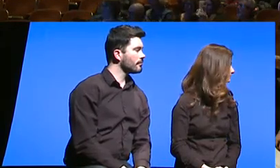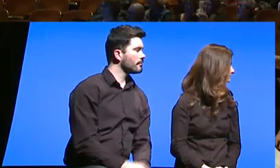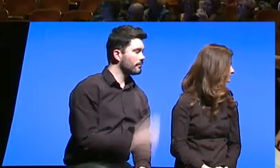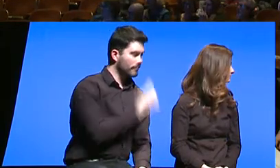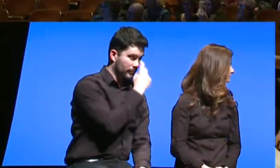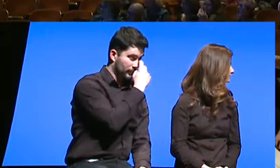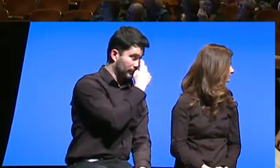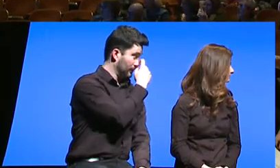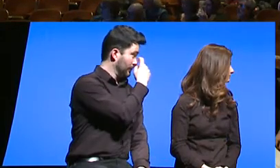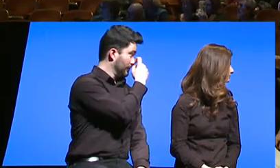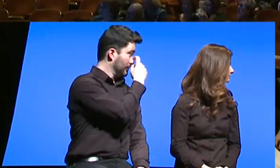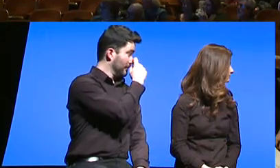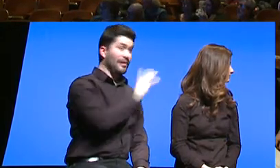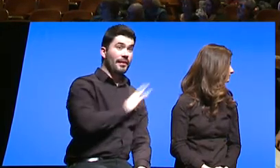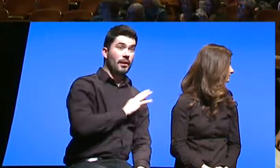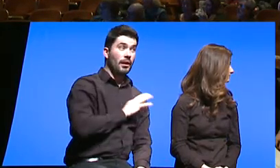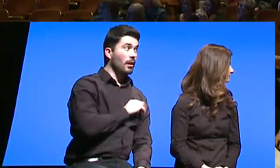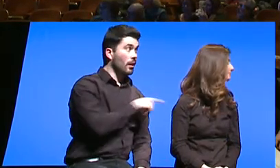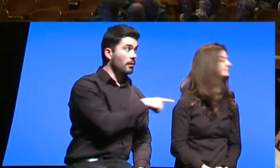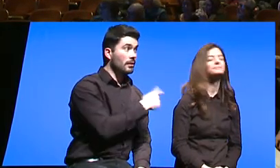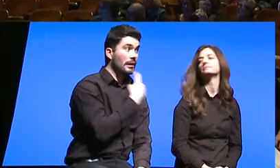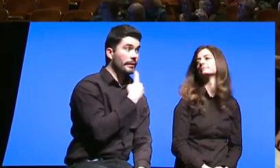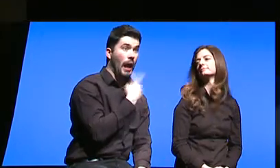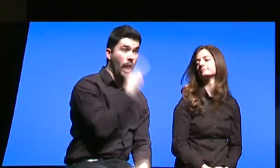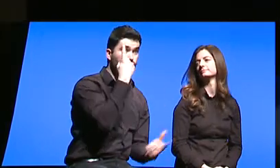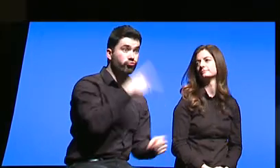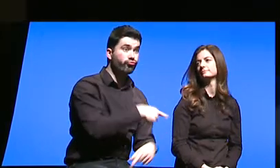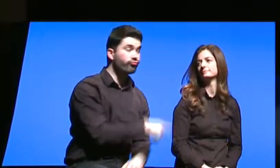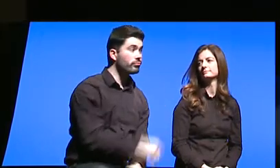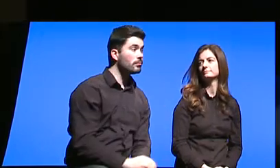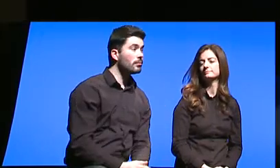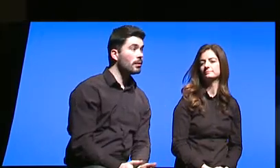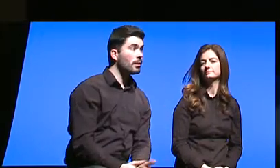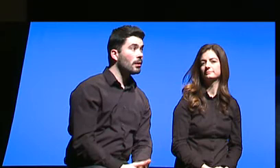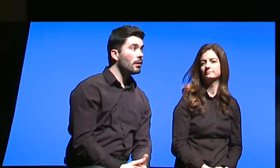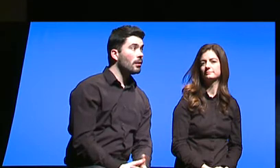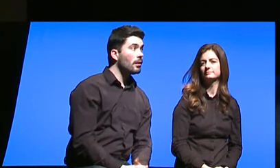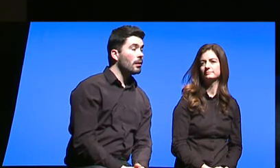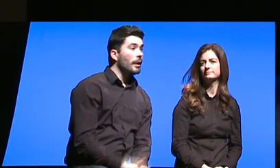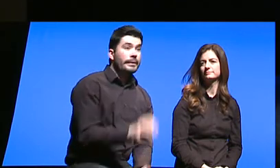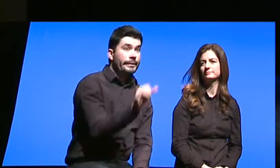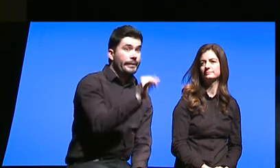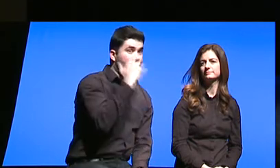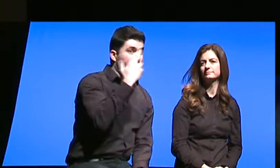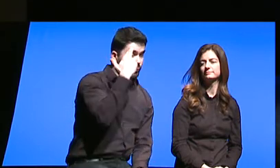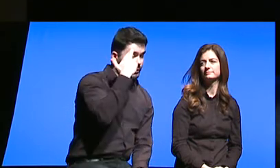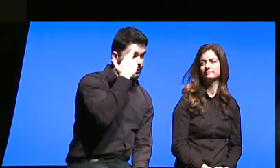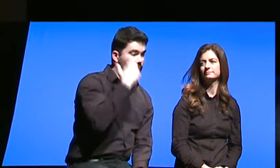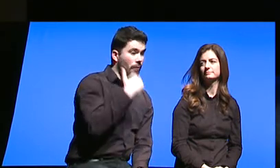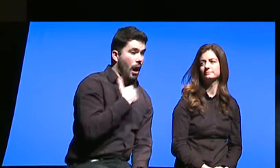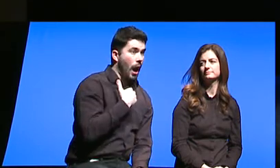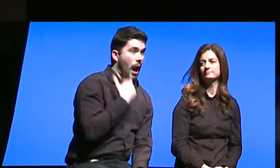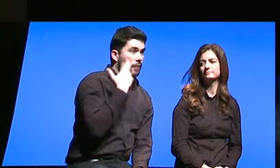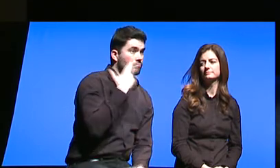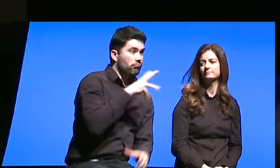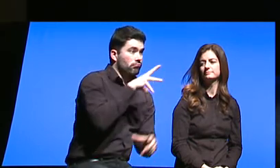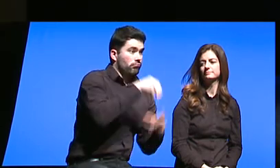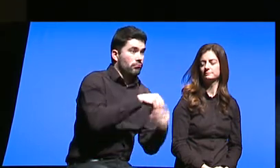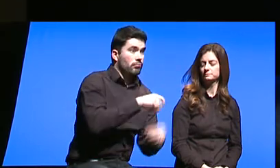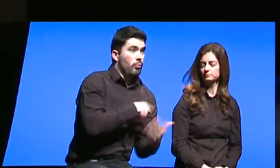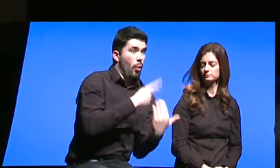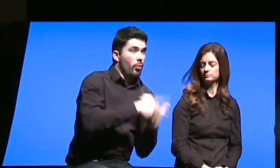Yeah, I pretty much agree with what was said. And that was actually the same reason that I joined to this program as